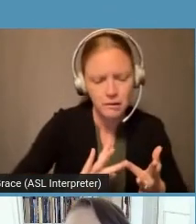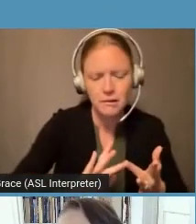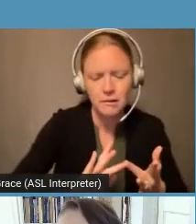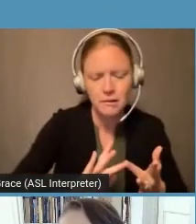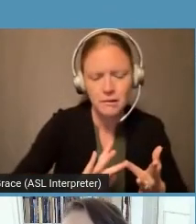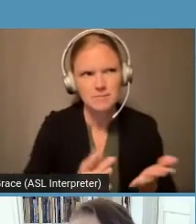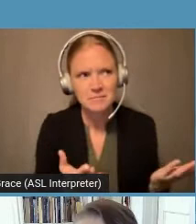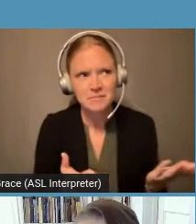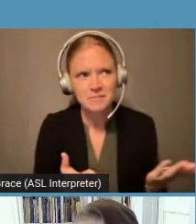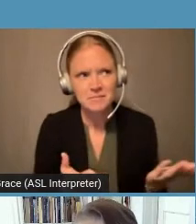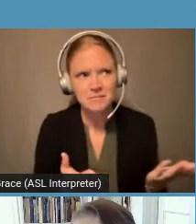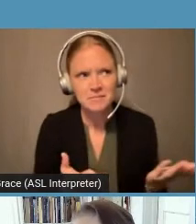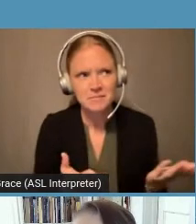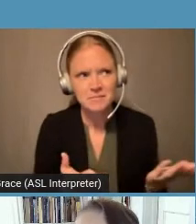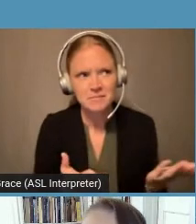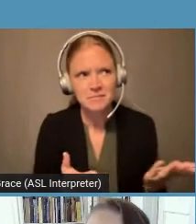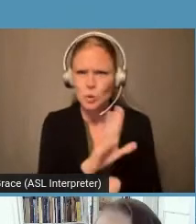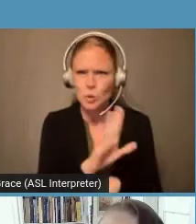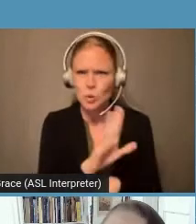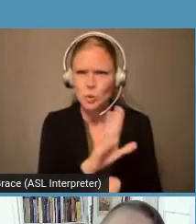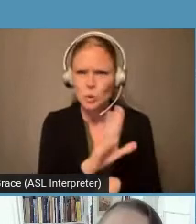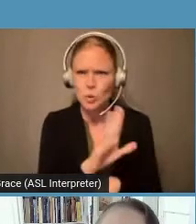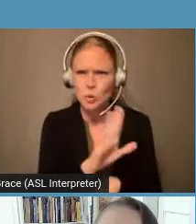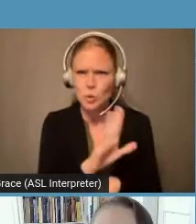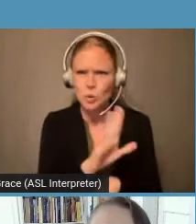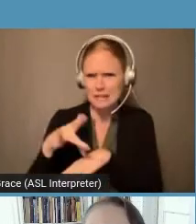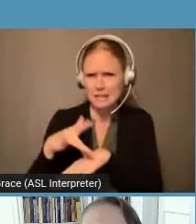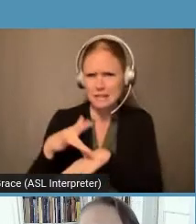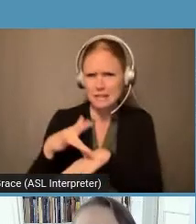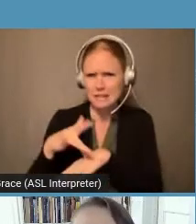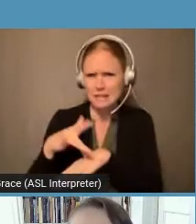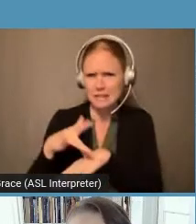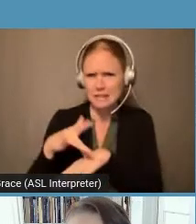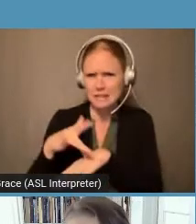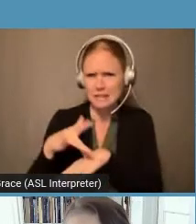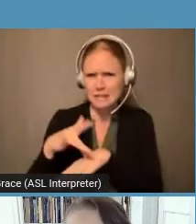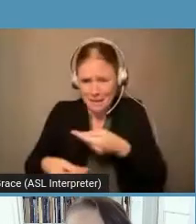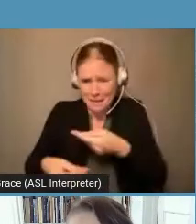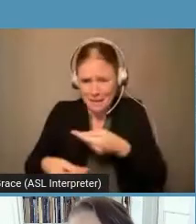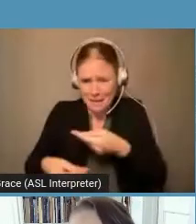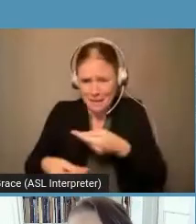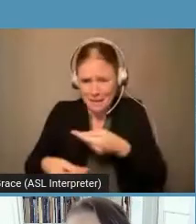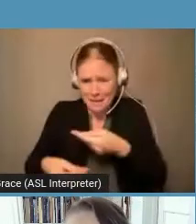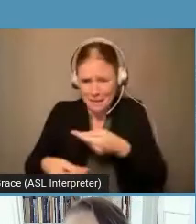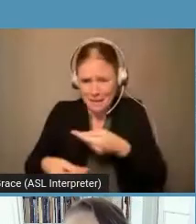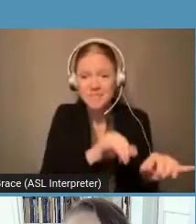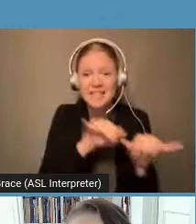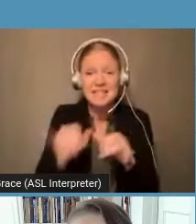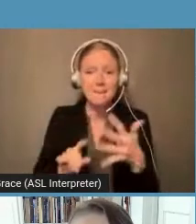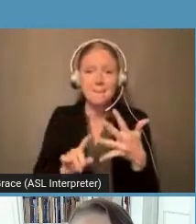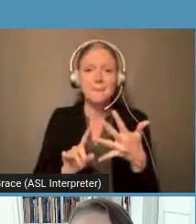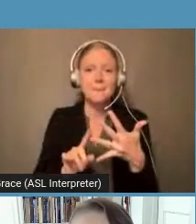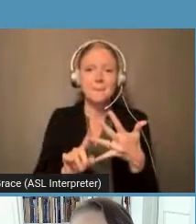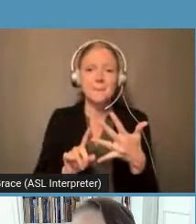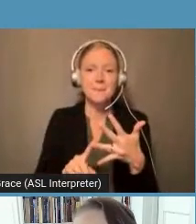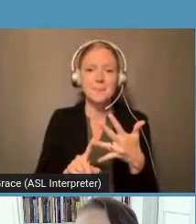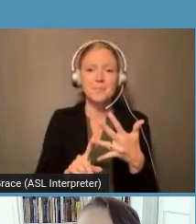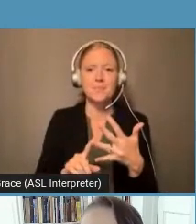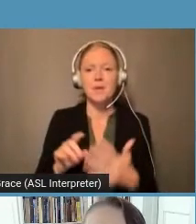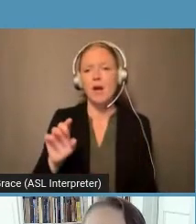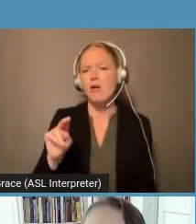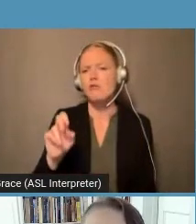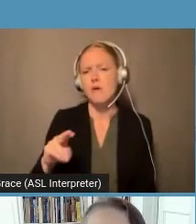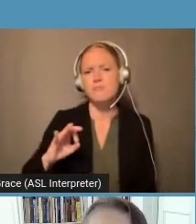any budget that you can allocate. The same is true for nonprofit career development programs. There are at